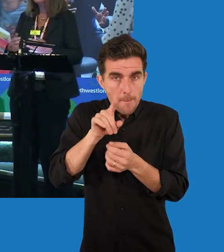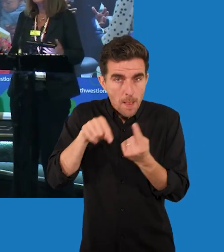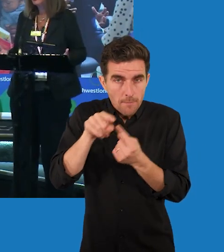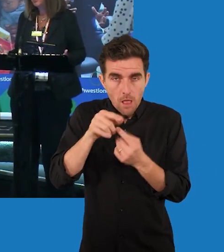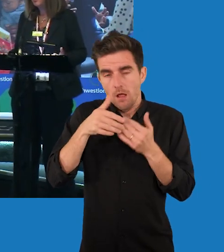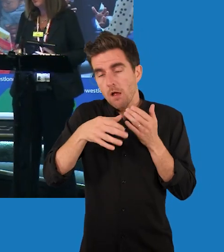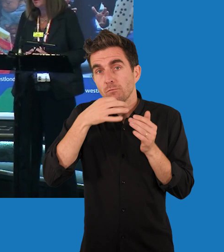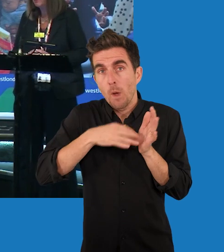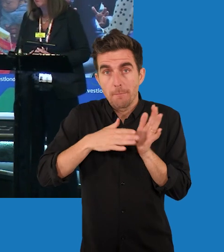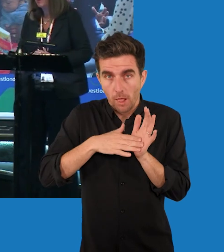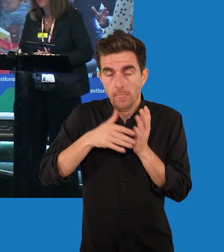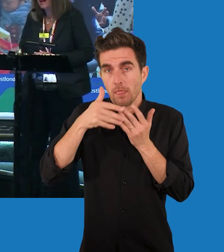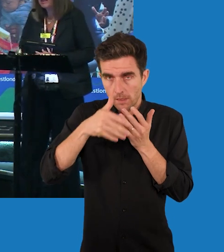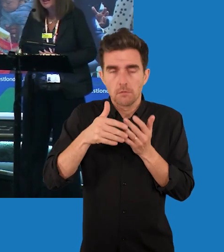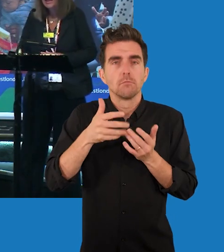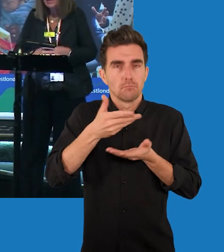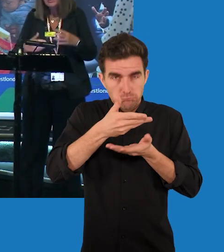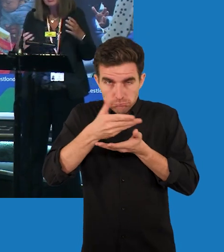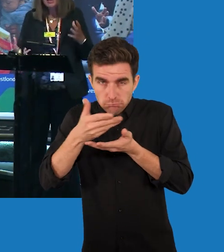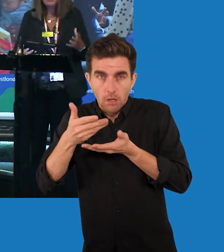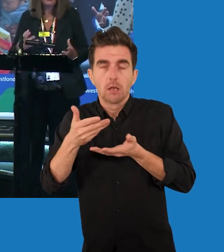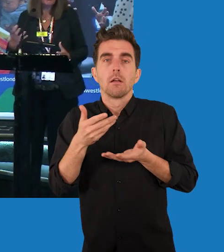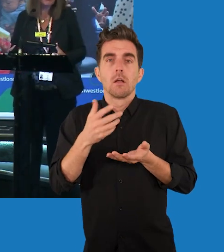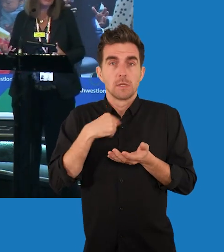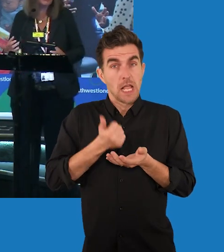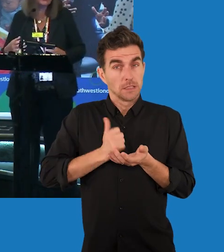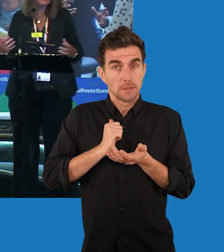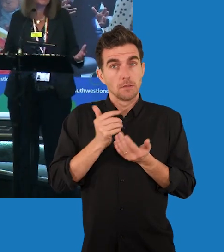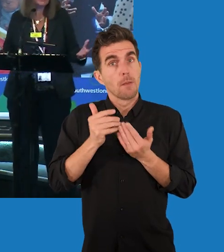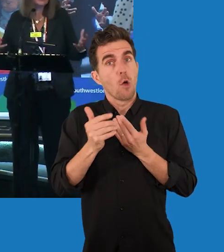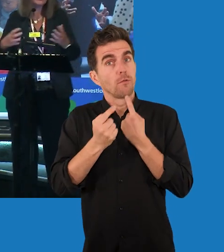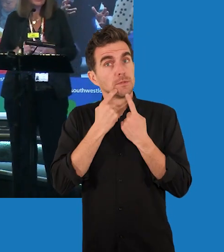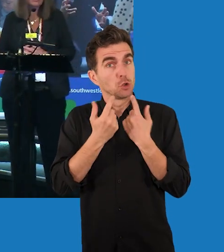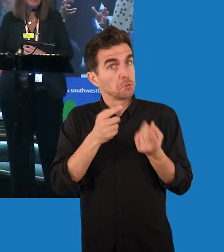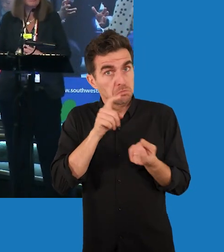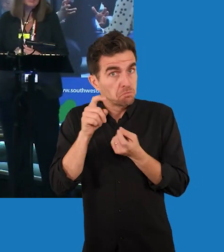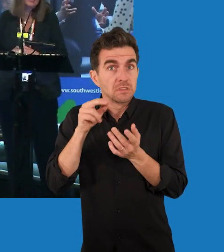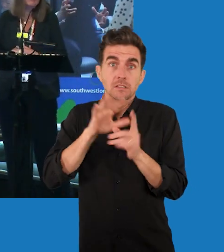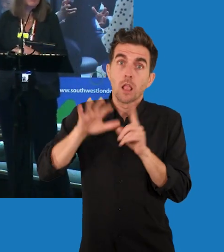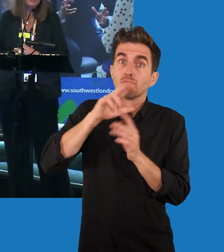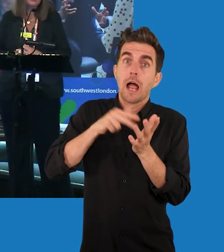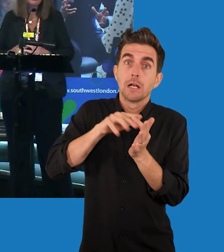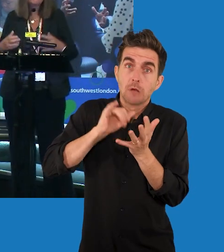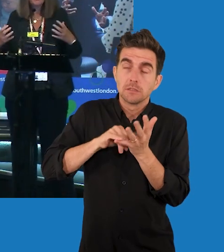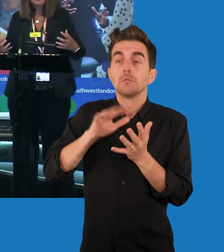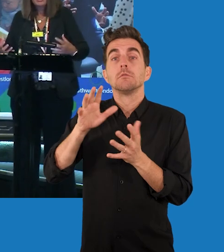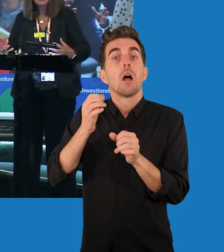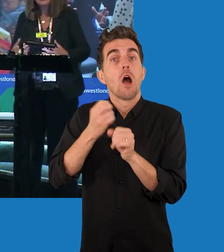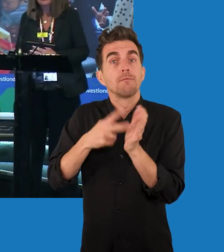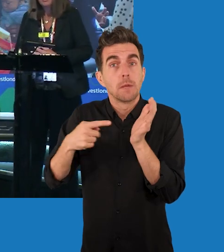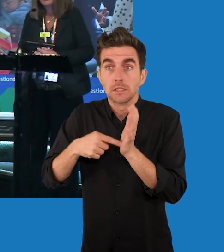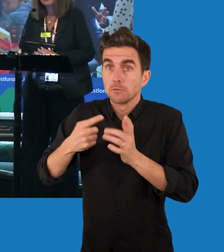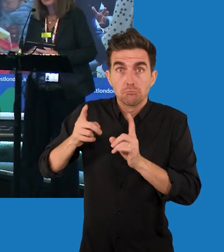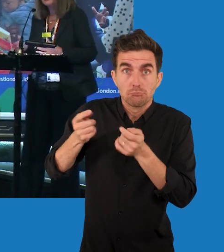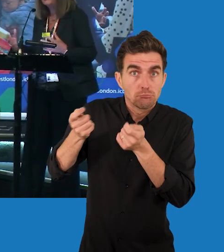come and talk to local people about that in the next few months. So we're expecting to get some information from the